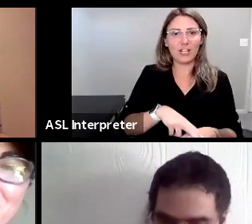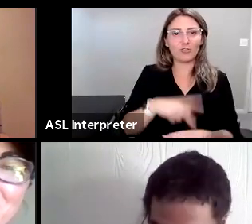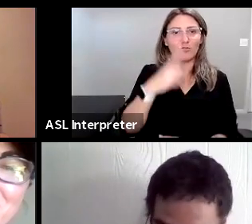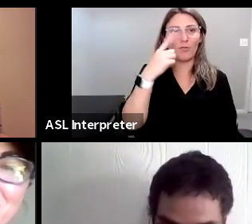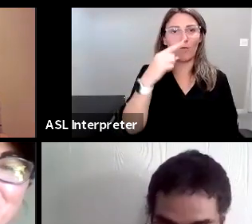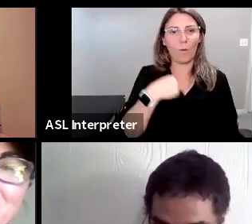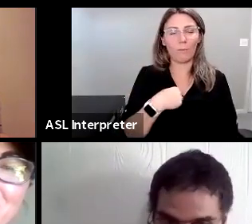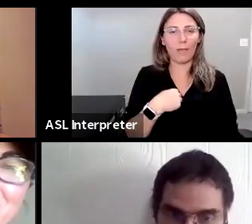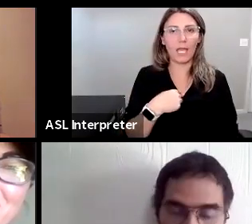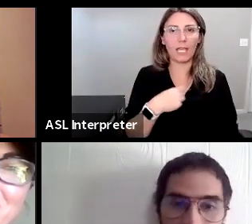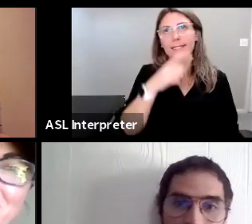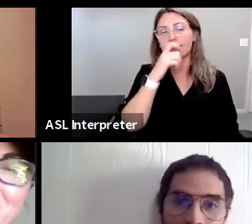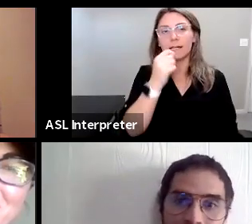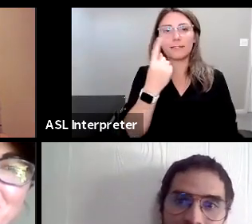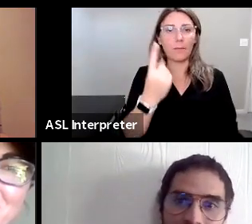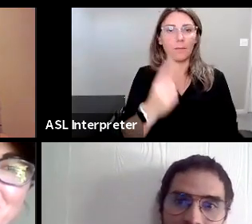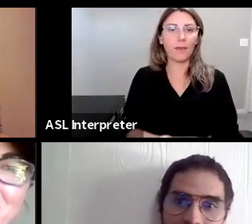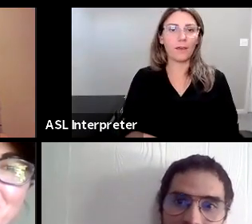something that,